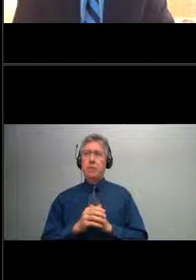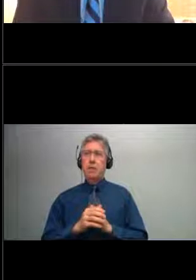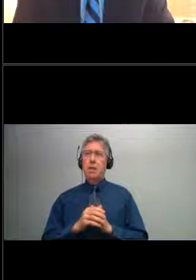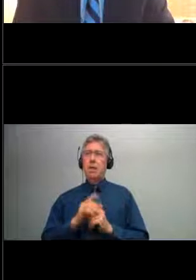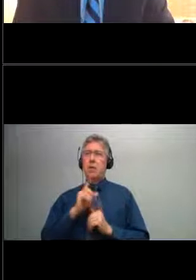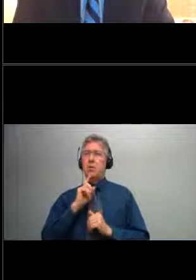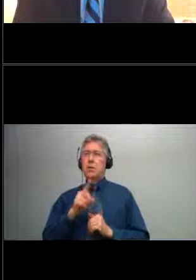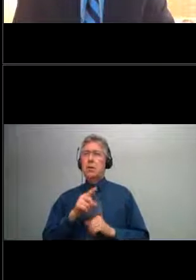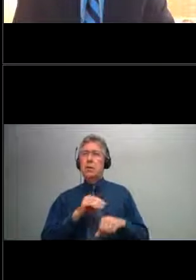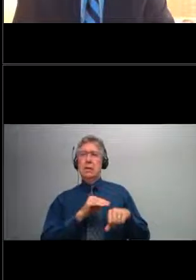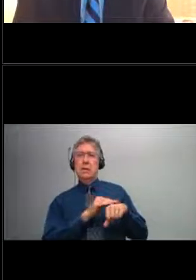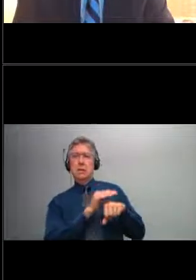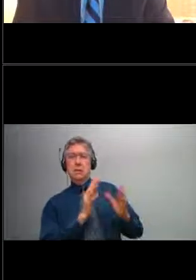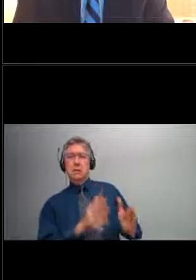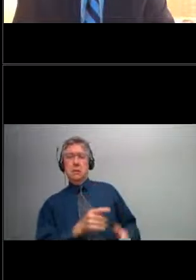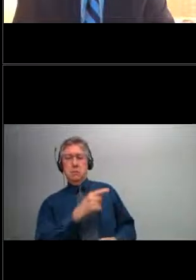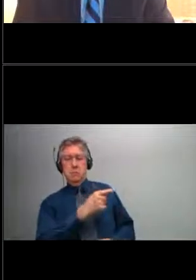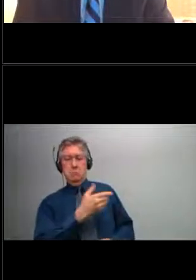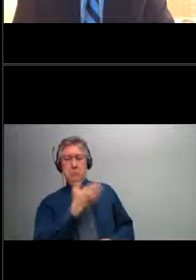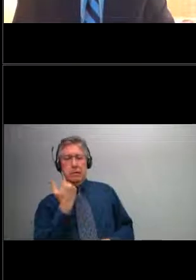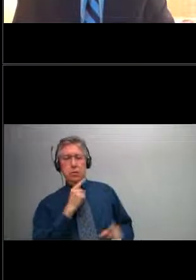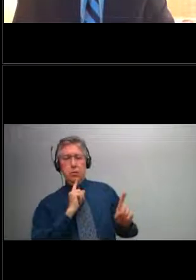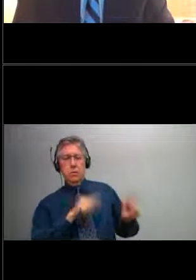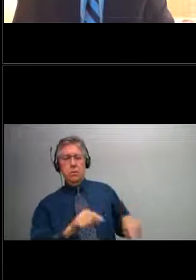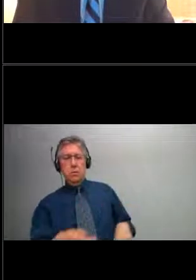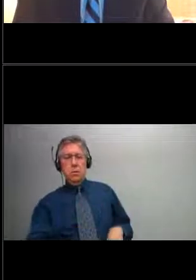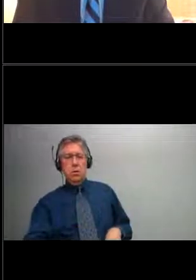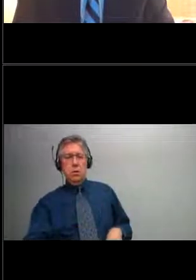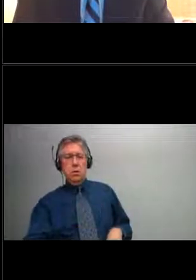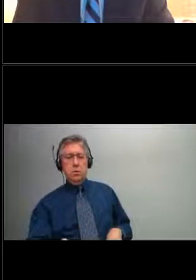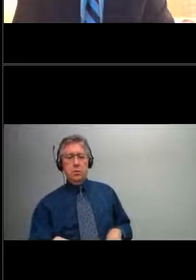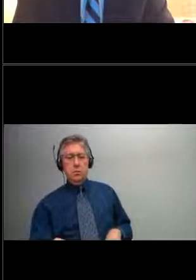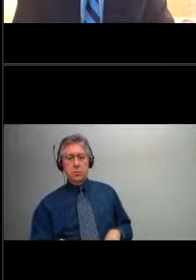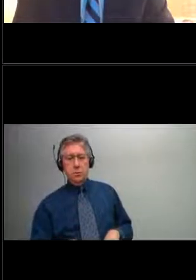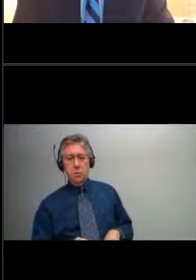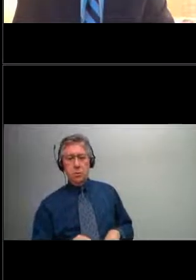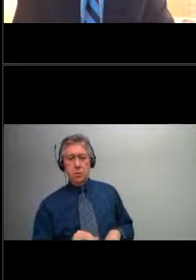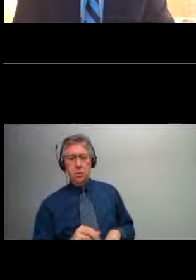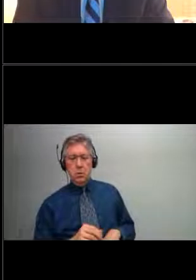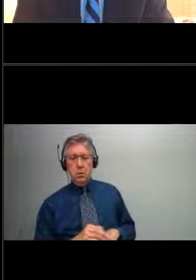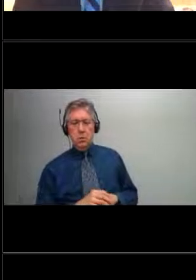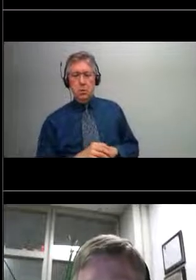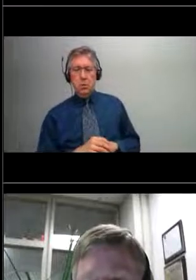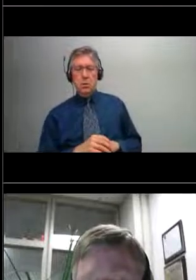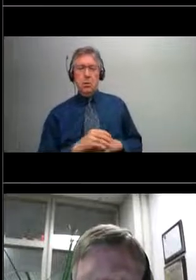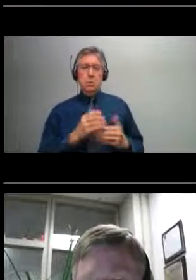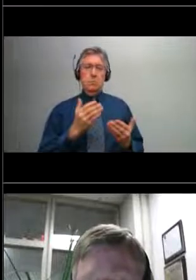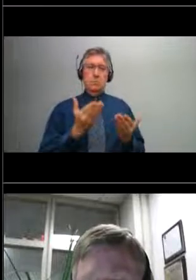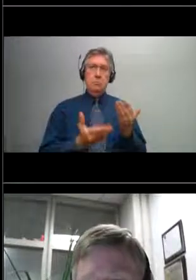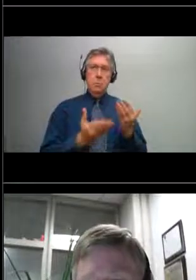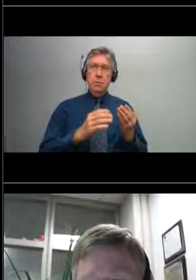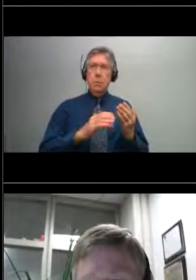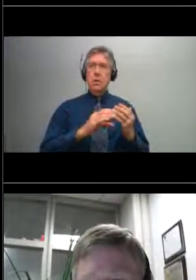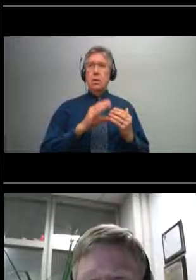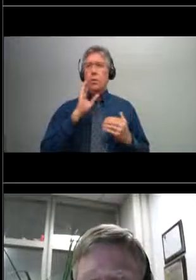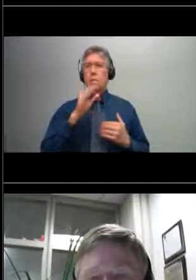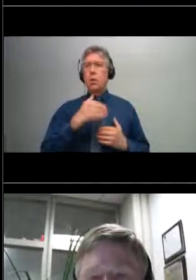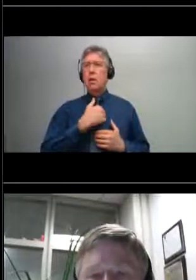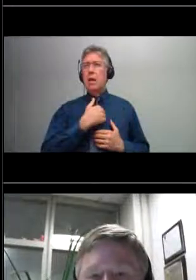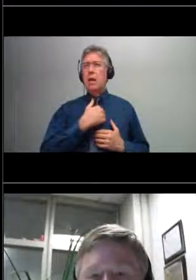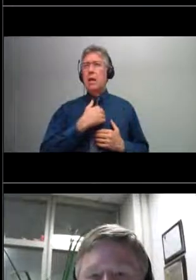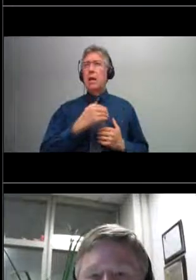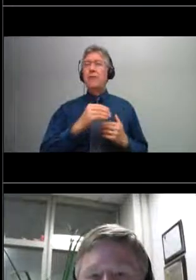consultant to kind of address whether or not we're looking at piping or other opportunities for like a